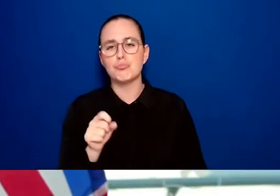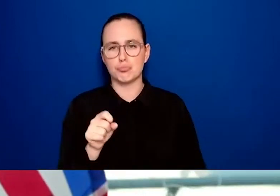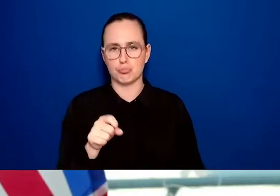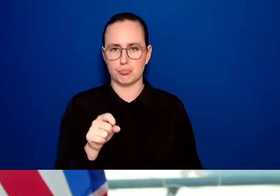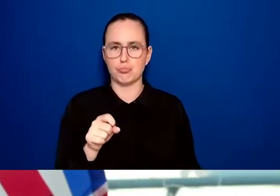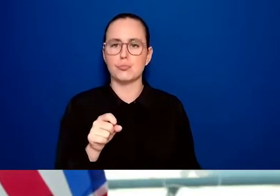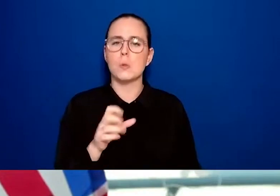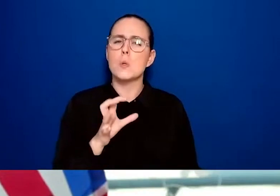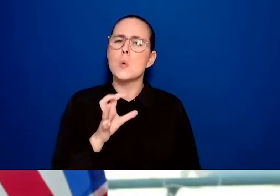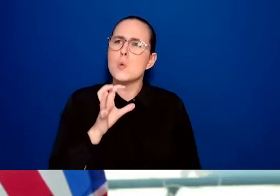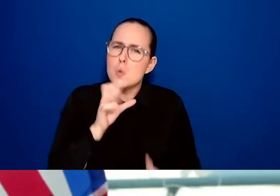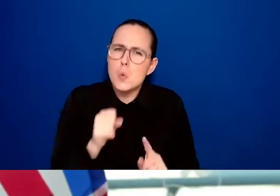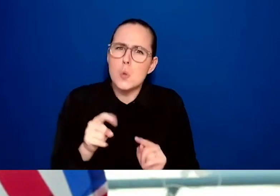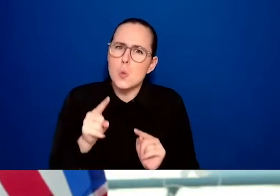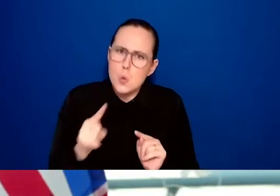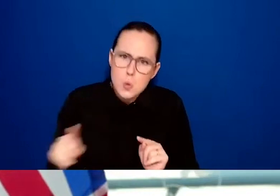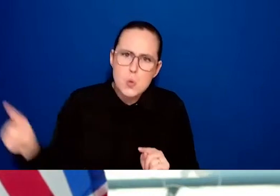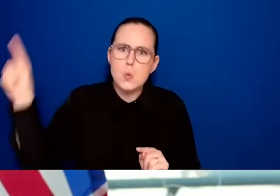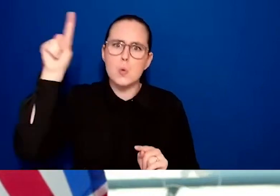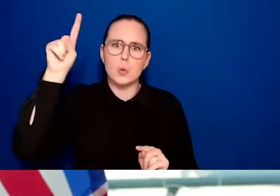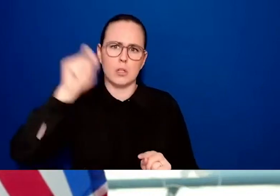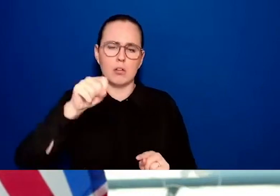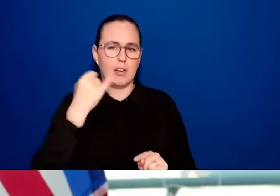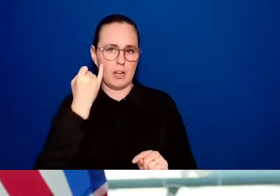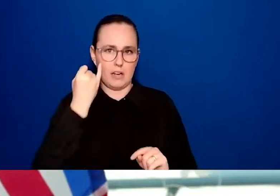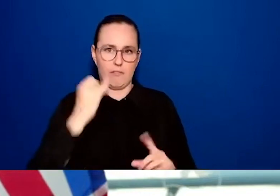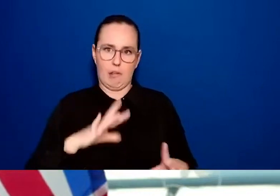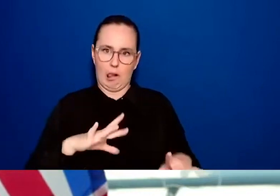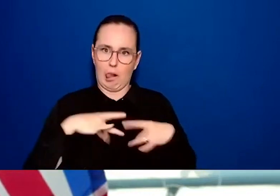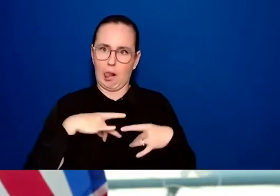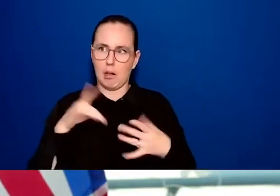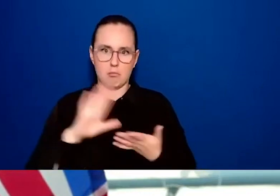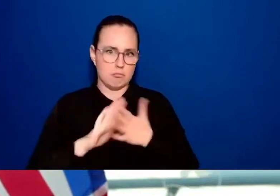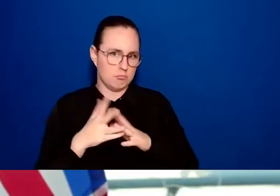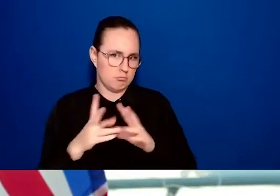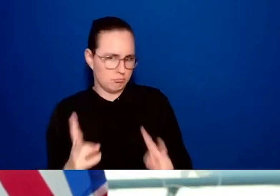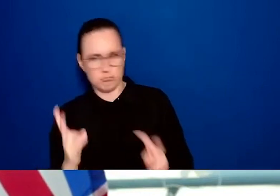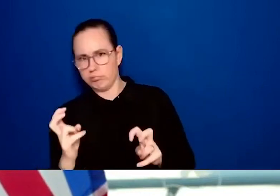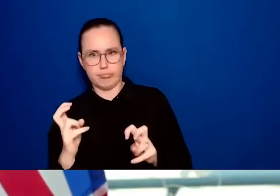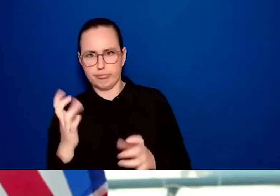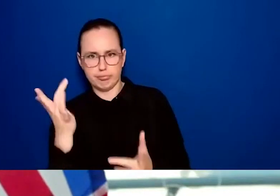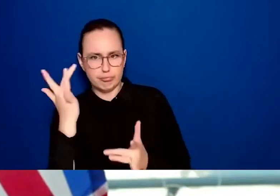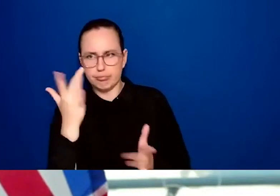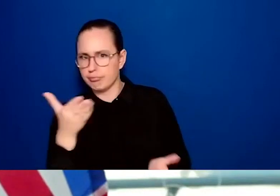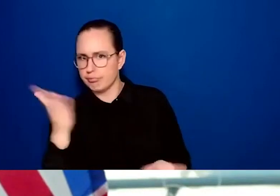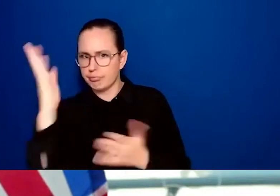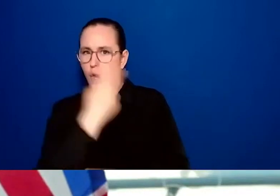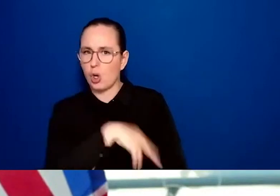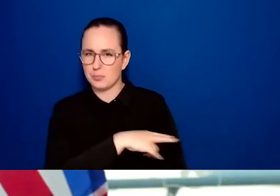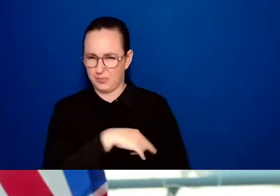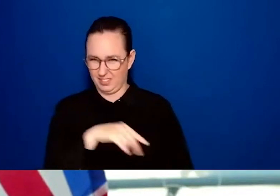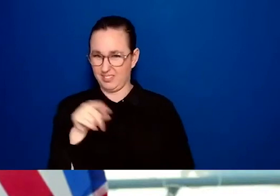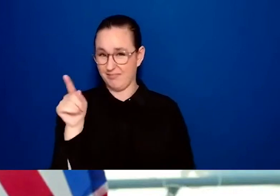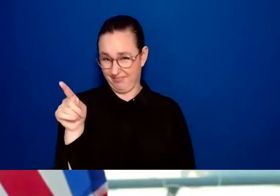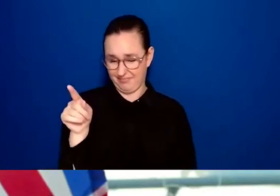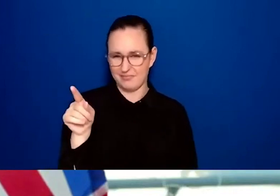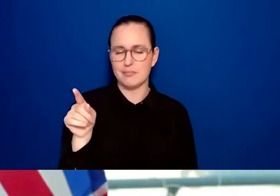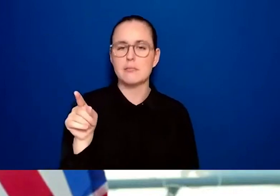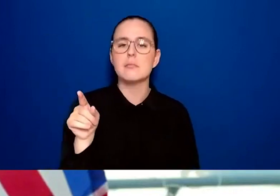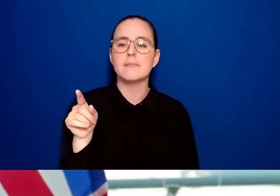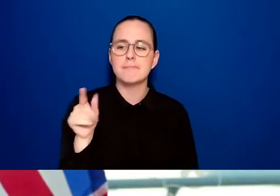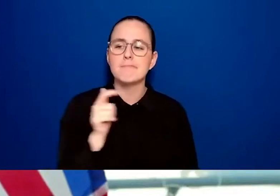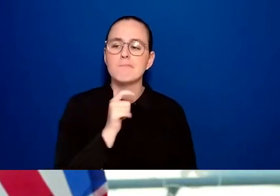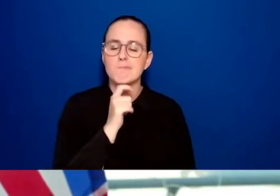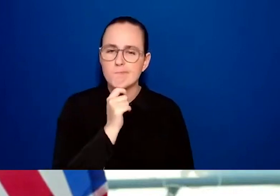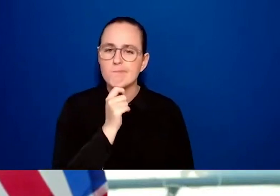have more severe illness and end up in hospital, as we know. So there's a couple of things we're looking at. So this is the third dose as part